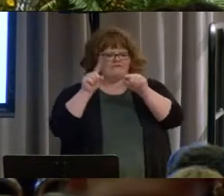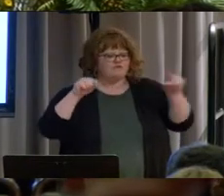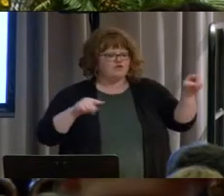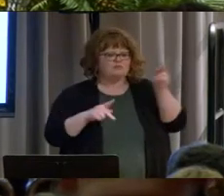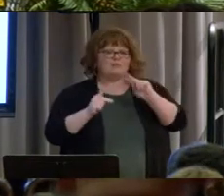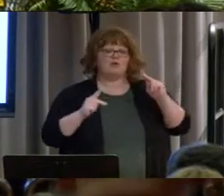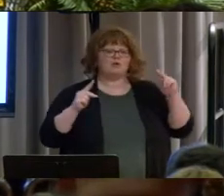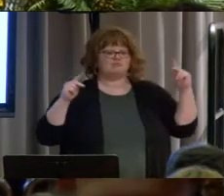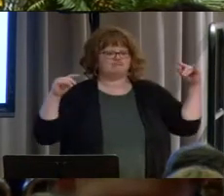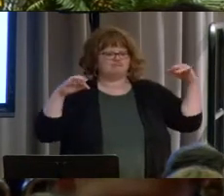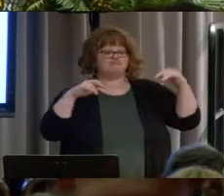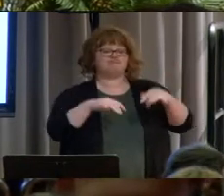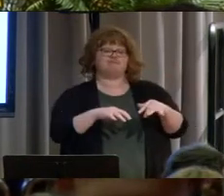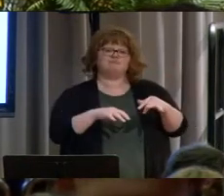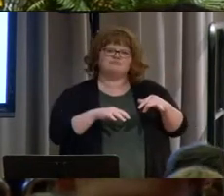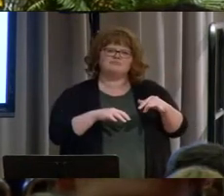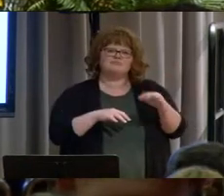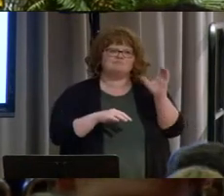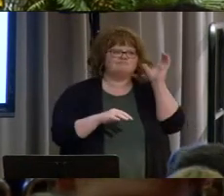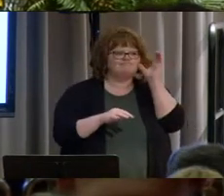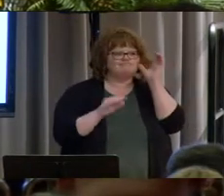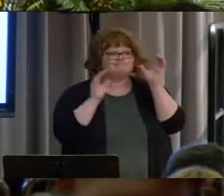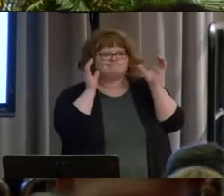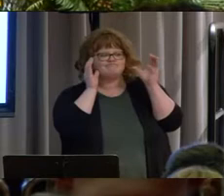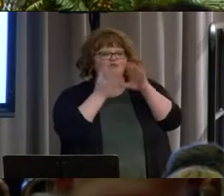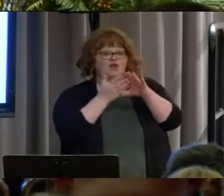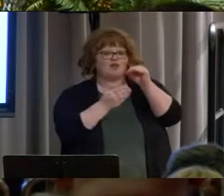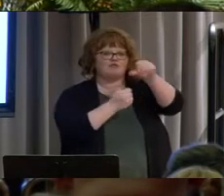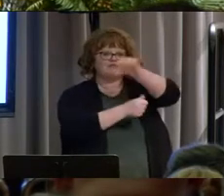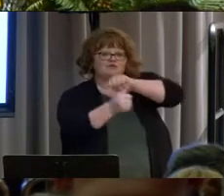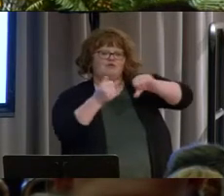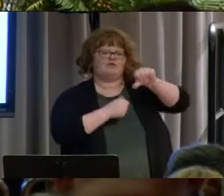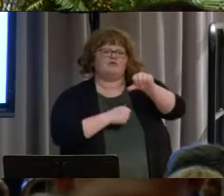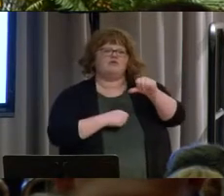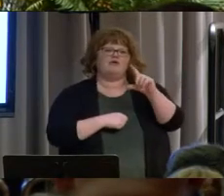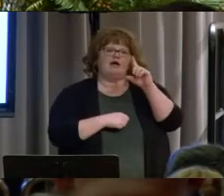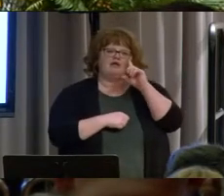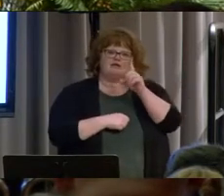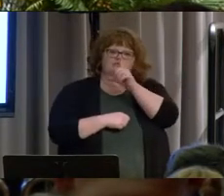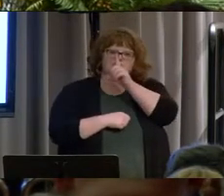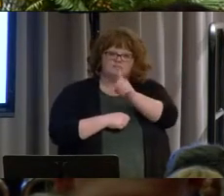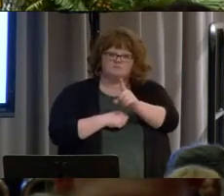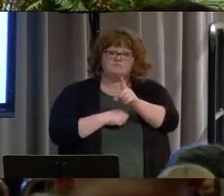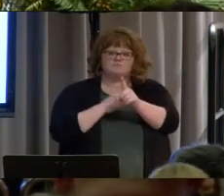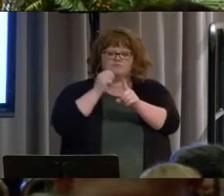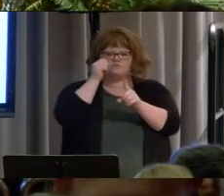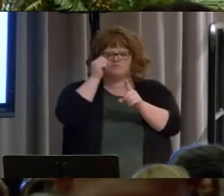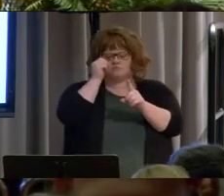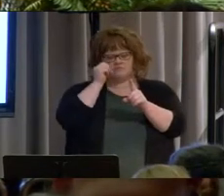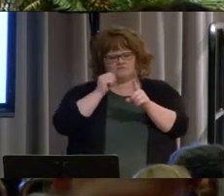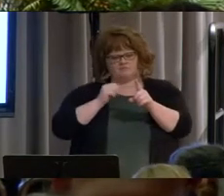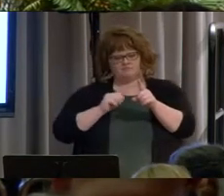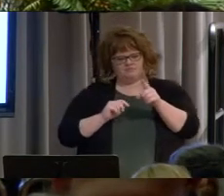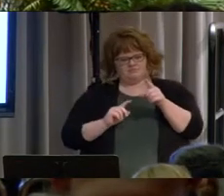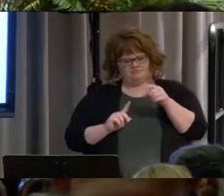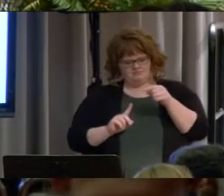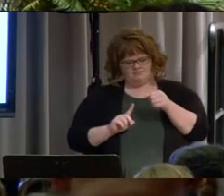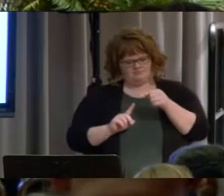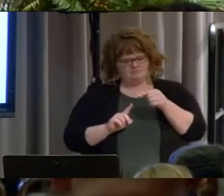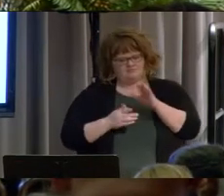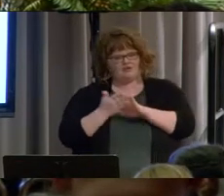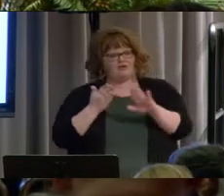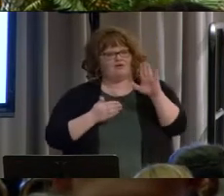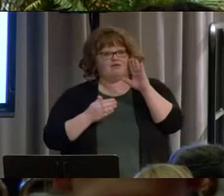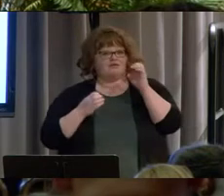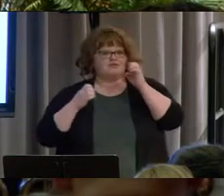hear somebody else's opinion. Right. So I think, you know, everything that points to the growing importance of higher